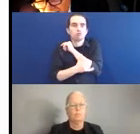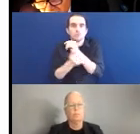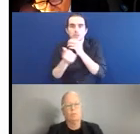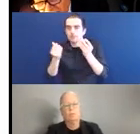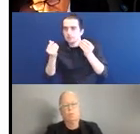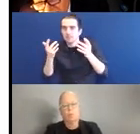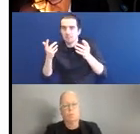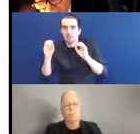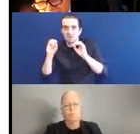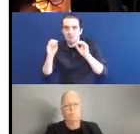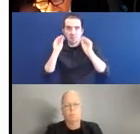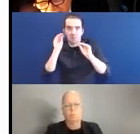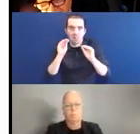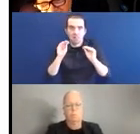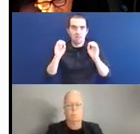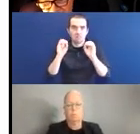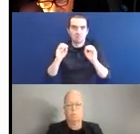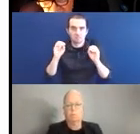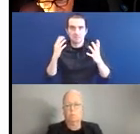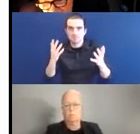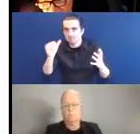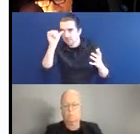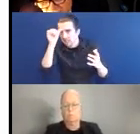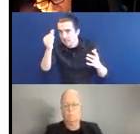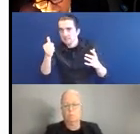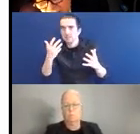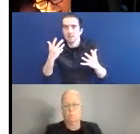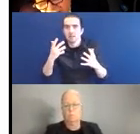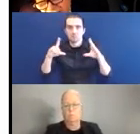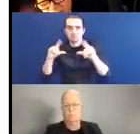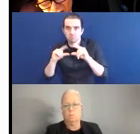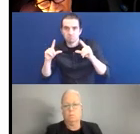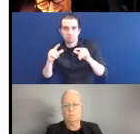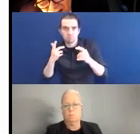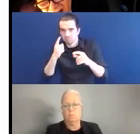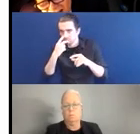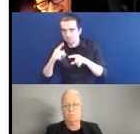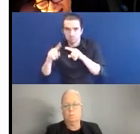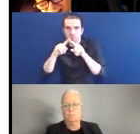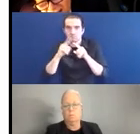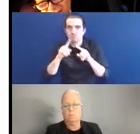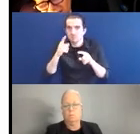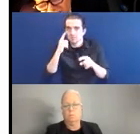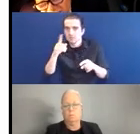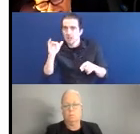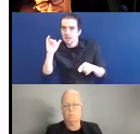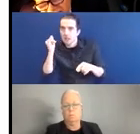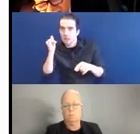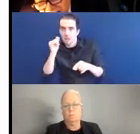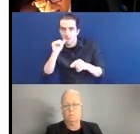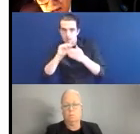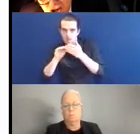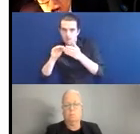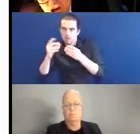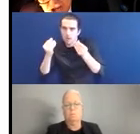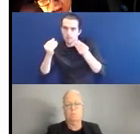a yellow in terms per capita income. Remember that, because we'll come back to it. Then we've got the Arabian Peninsula